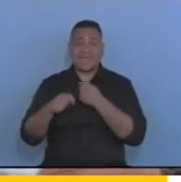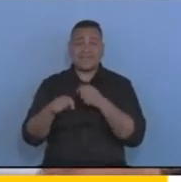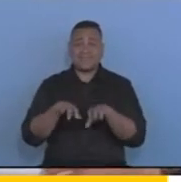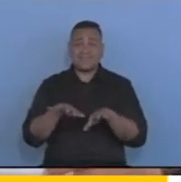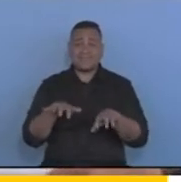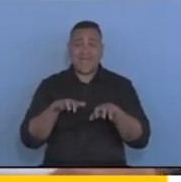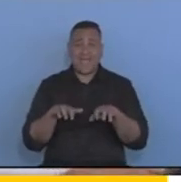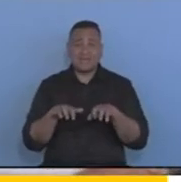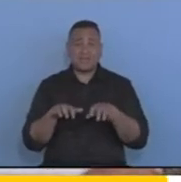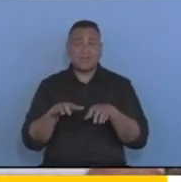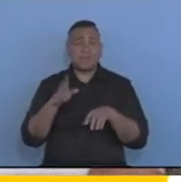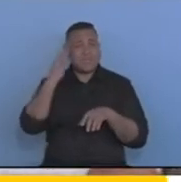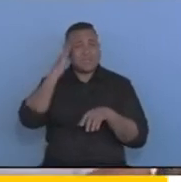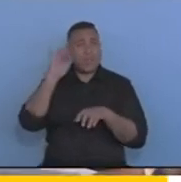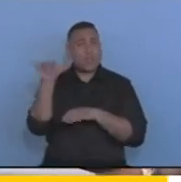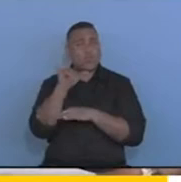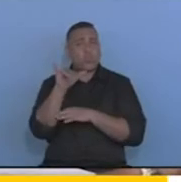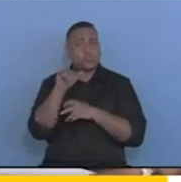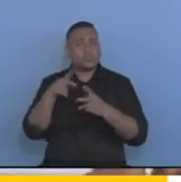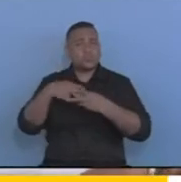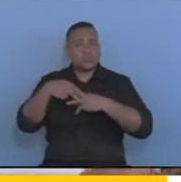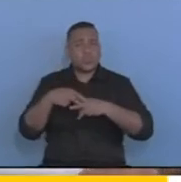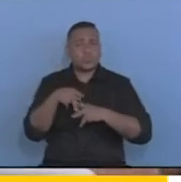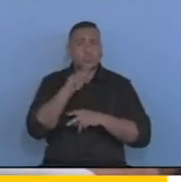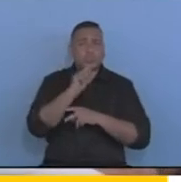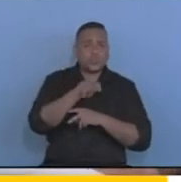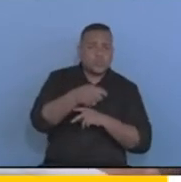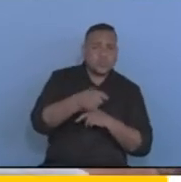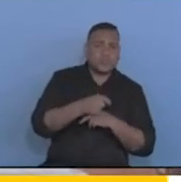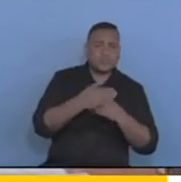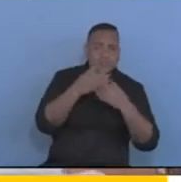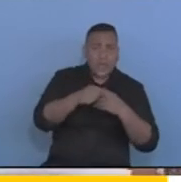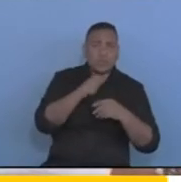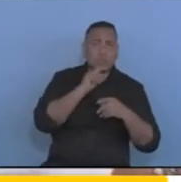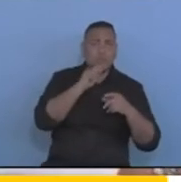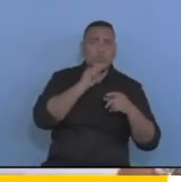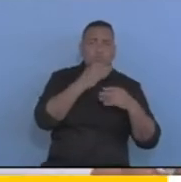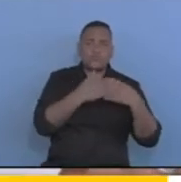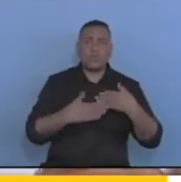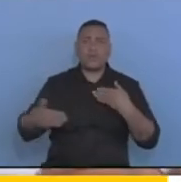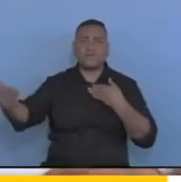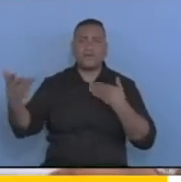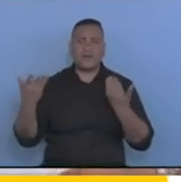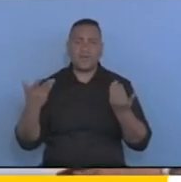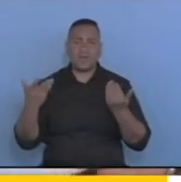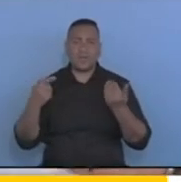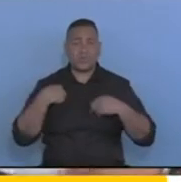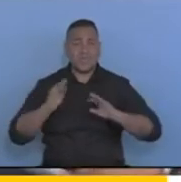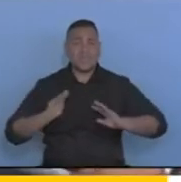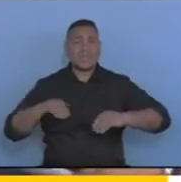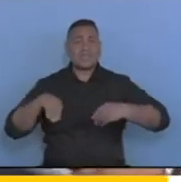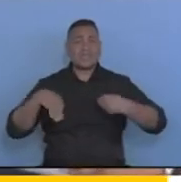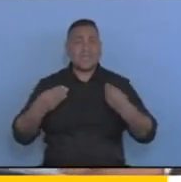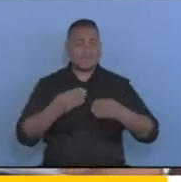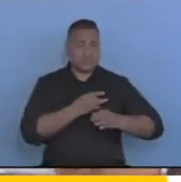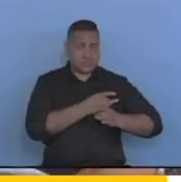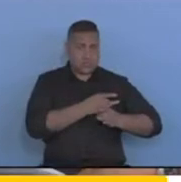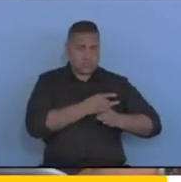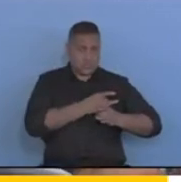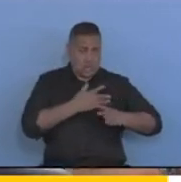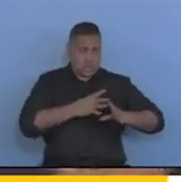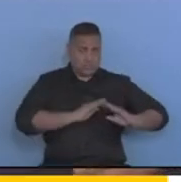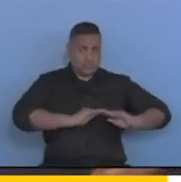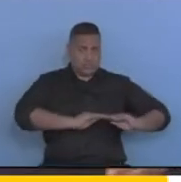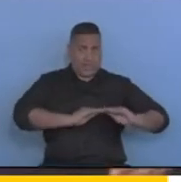the rest of your trade. And that is why we need to give that in the beginning stages, so that it becomes part